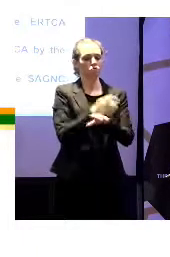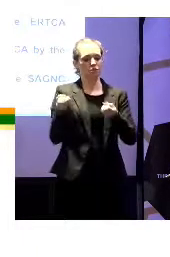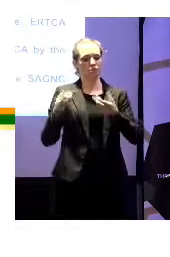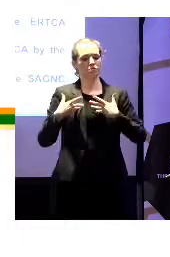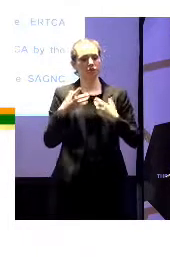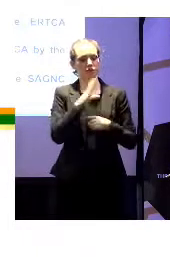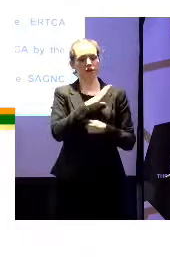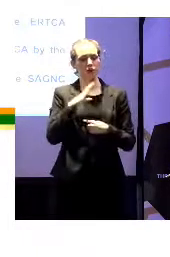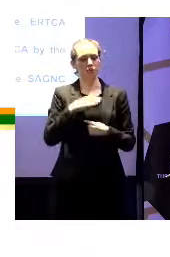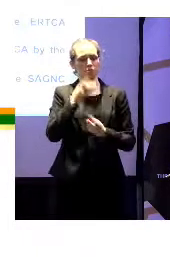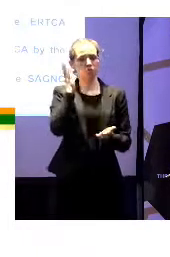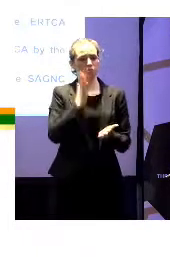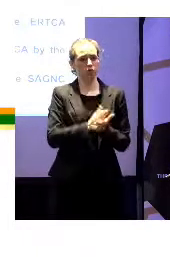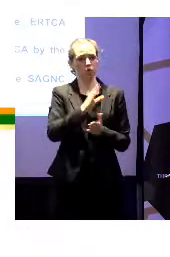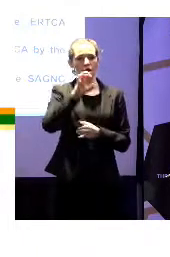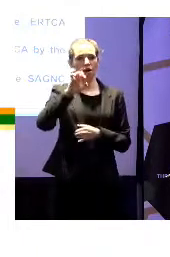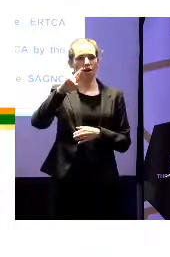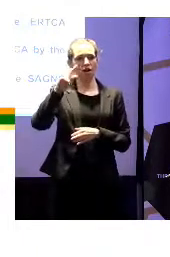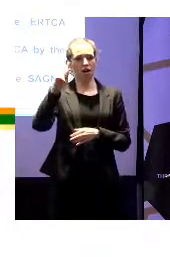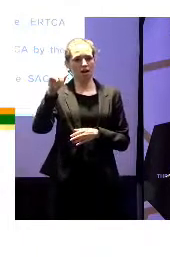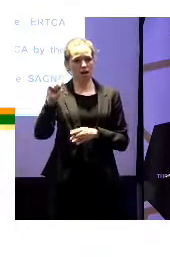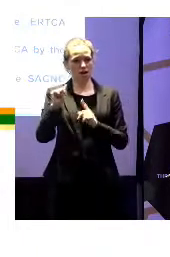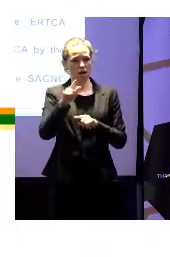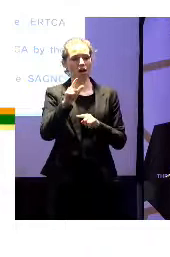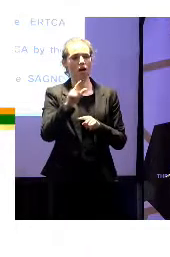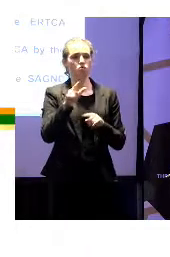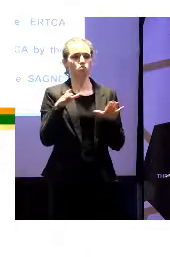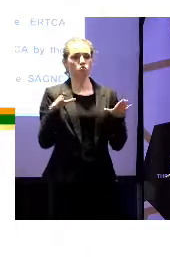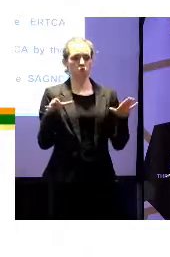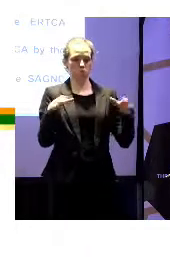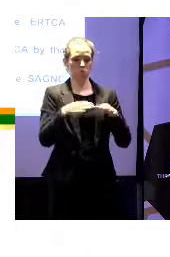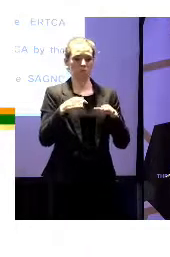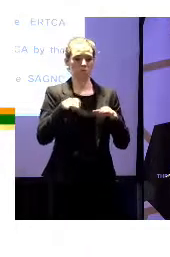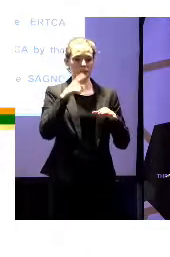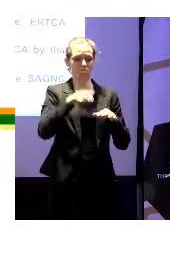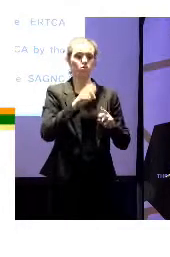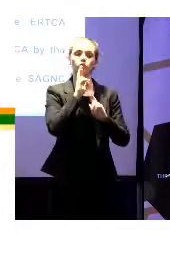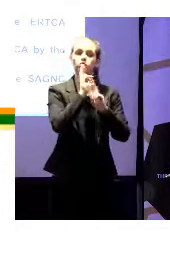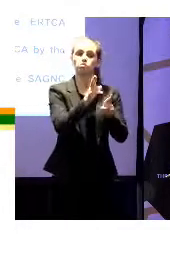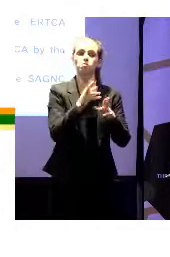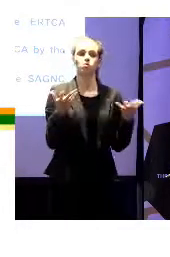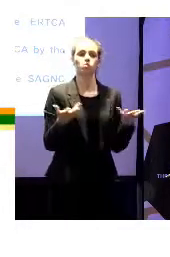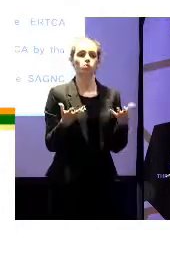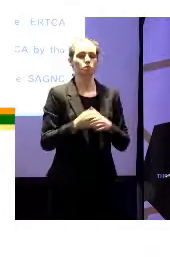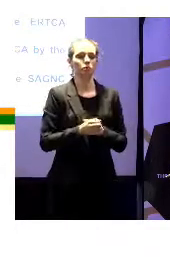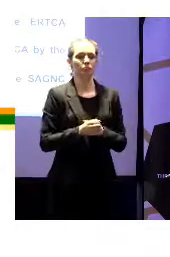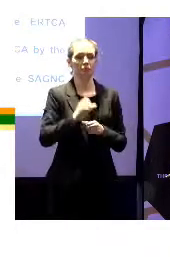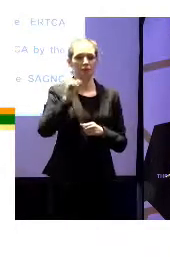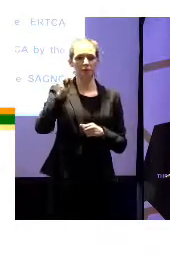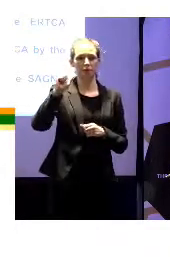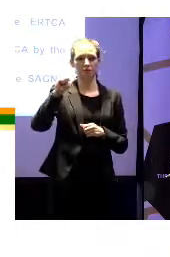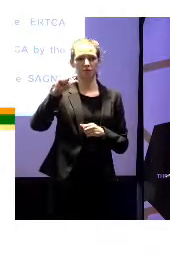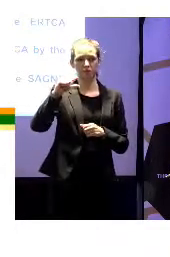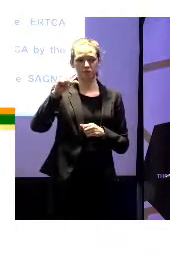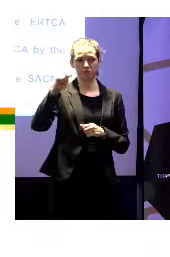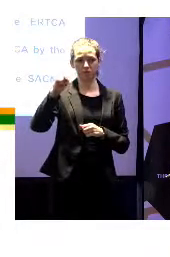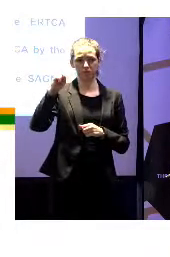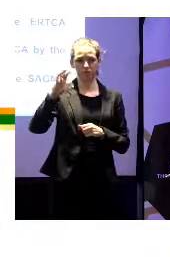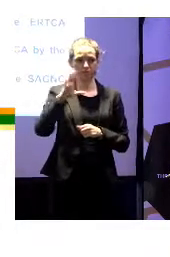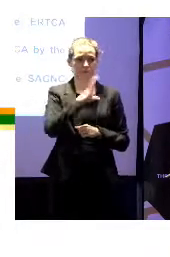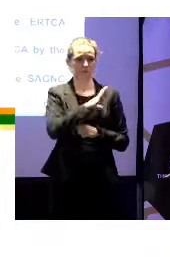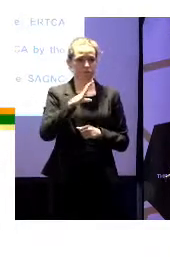All findings of the ERCA committee must be reported to SAGNC Council by the chairperson of the ERCA